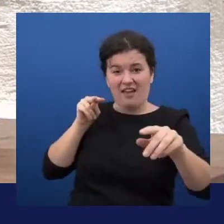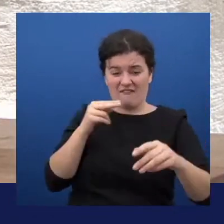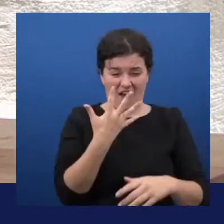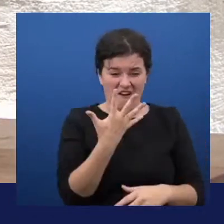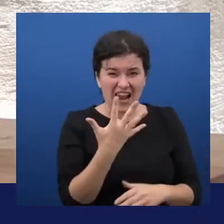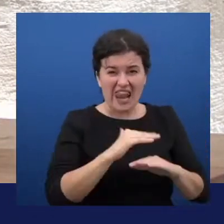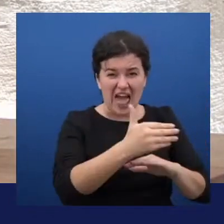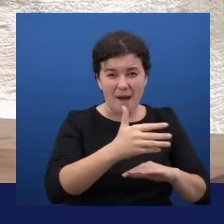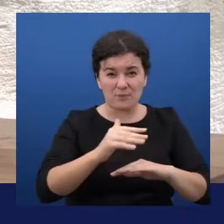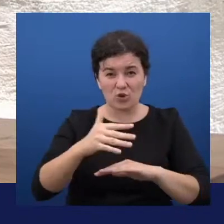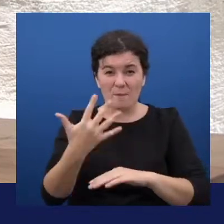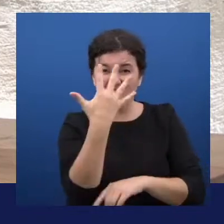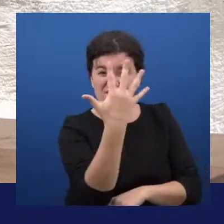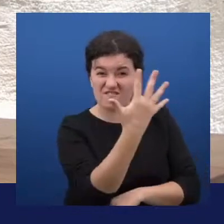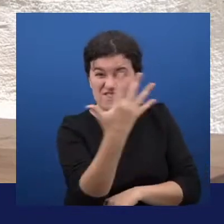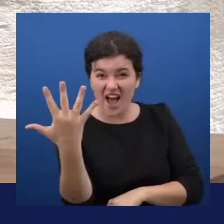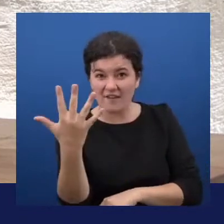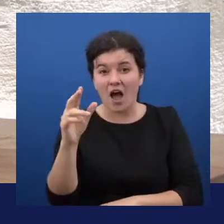Yeah.